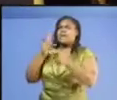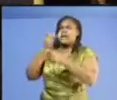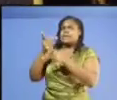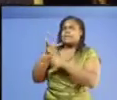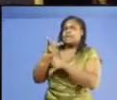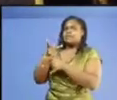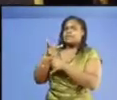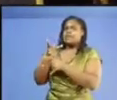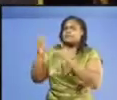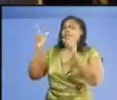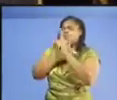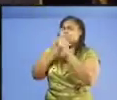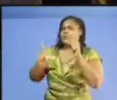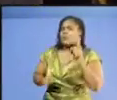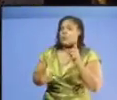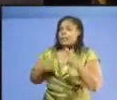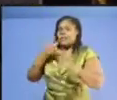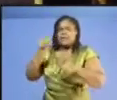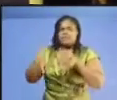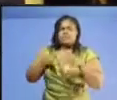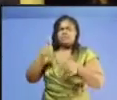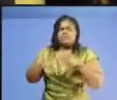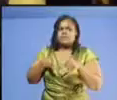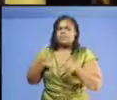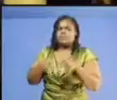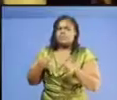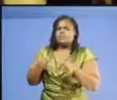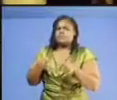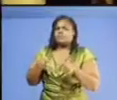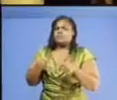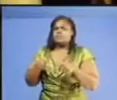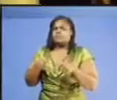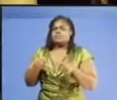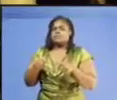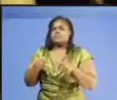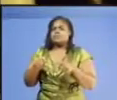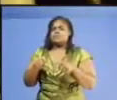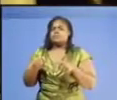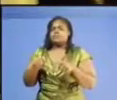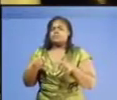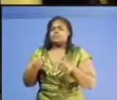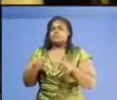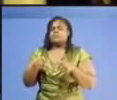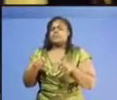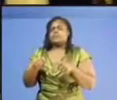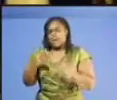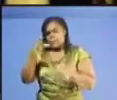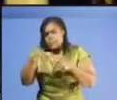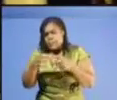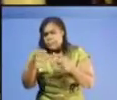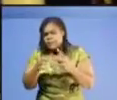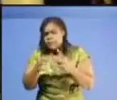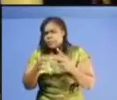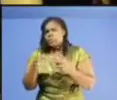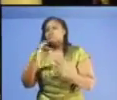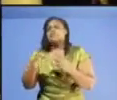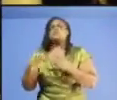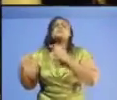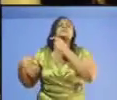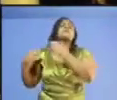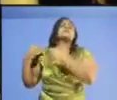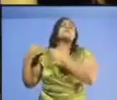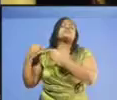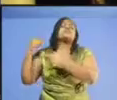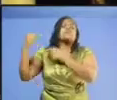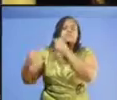people whom he hath chosen for his own inheritance.